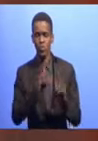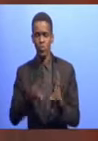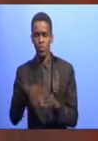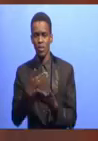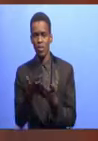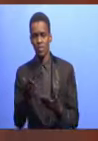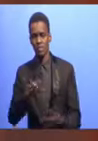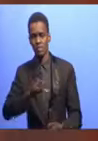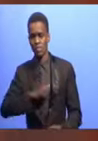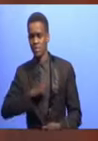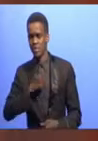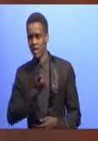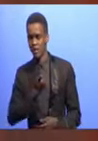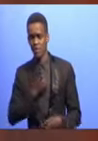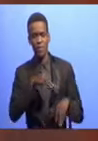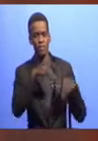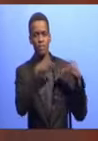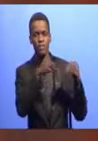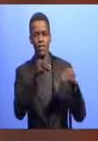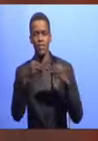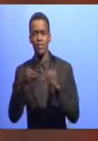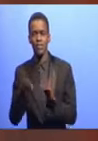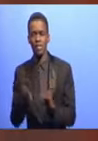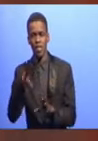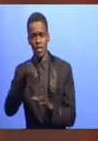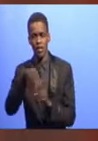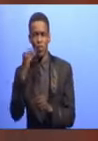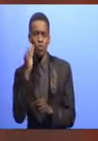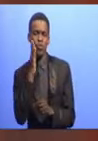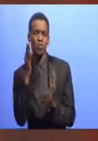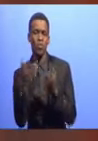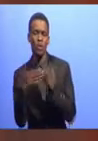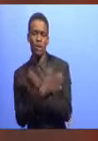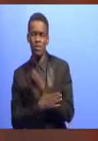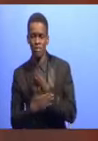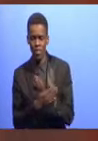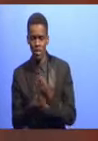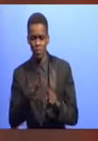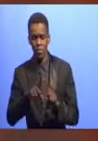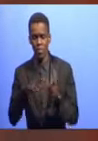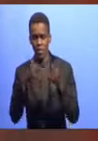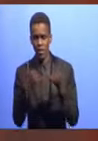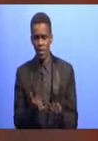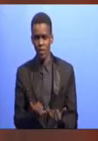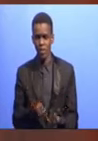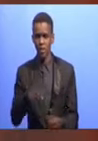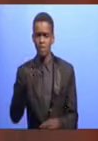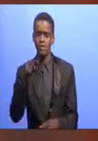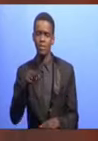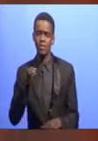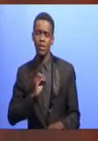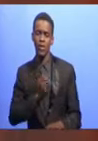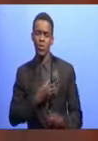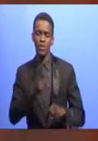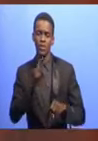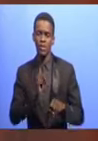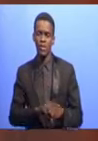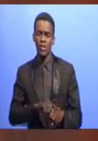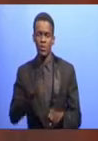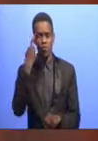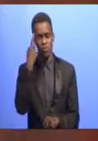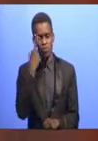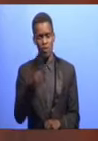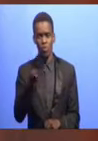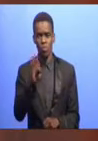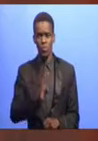export. Jaanong nna ko bema re dumela gore nako e ke nako ya rona ya Botswana gore re dire dithoto tsa mo